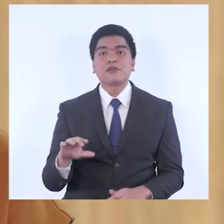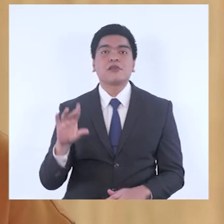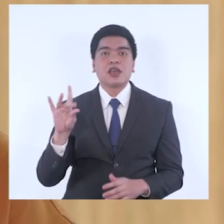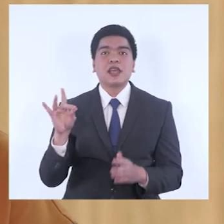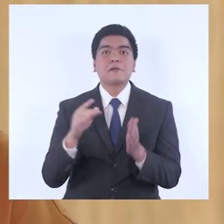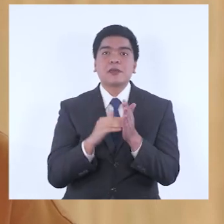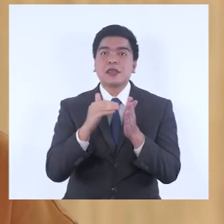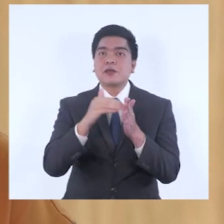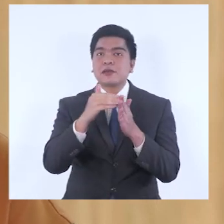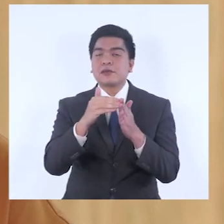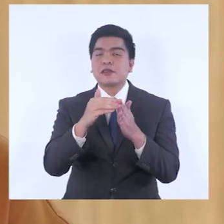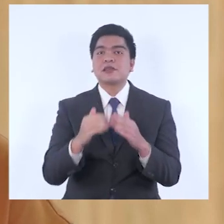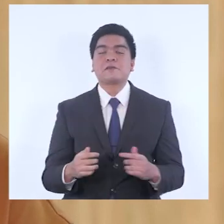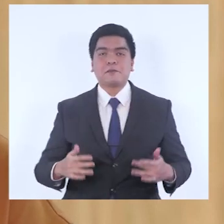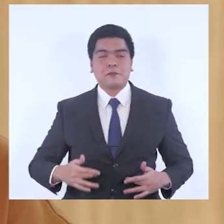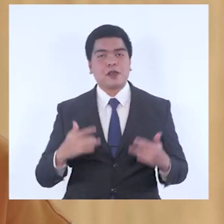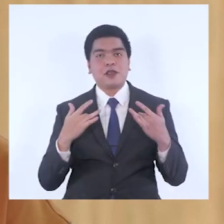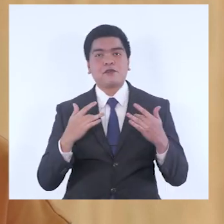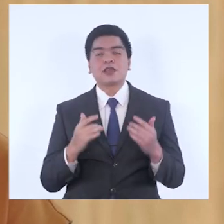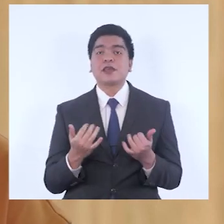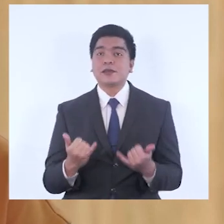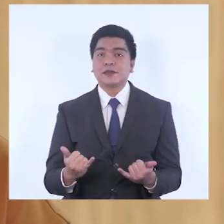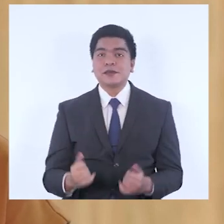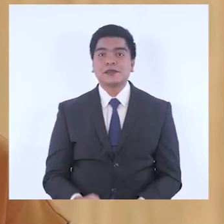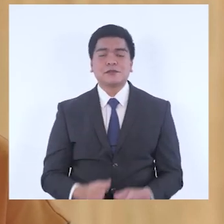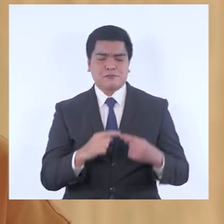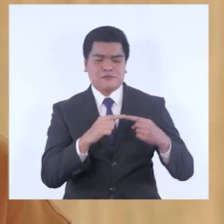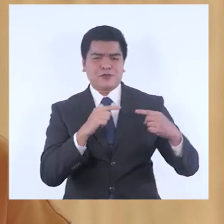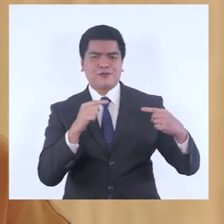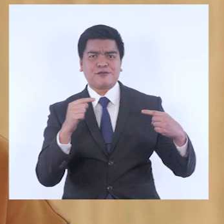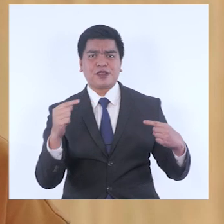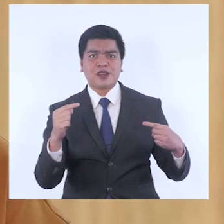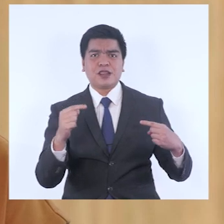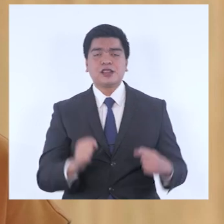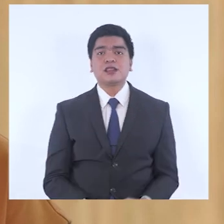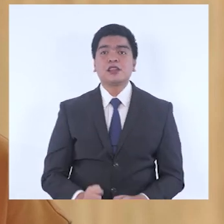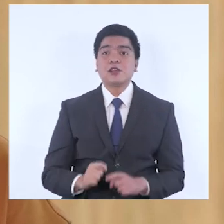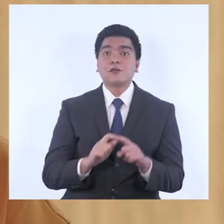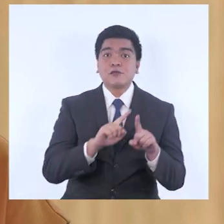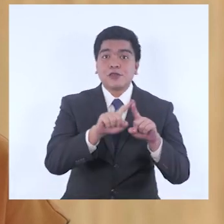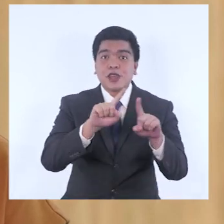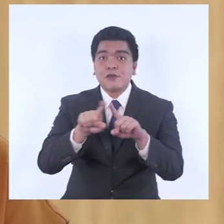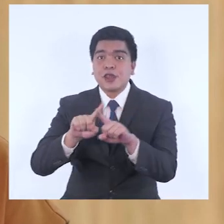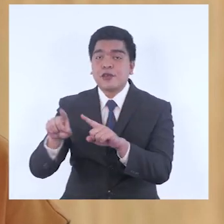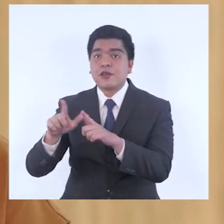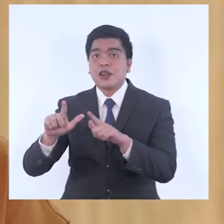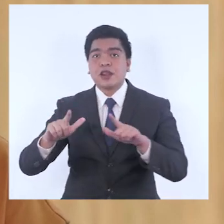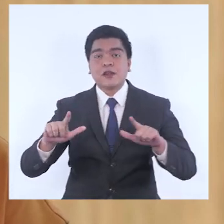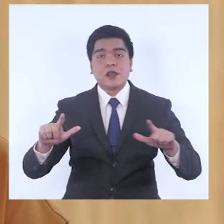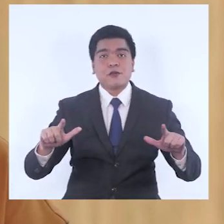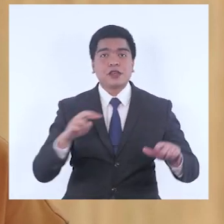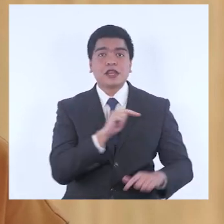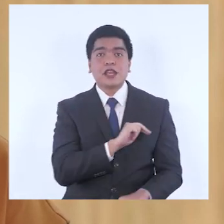Quite the contrary, however, the multilingual nature of our languages spoken by the multitude of races